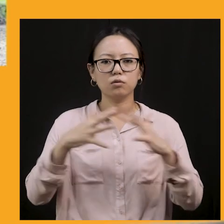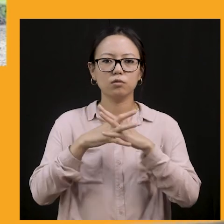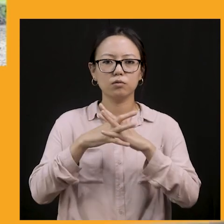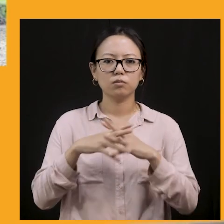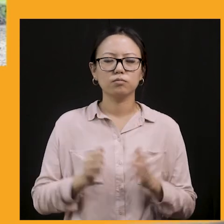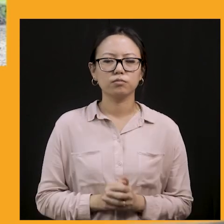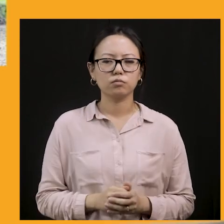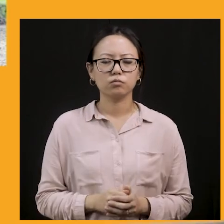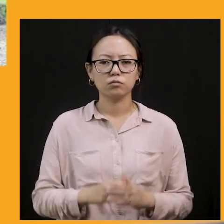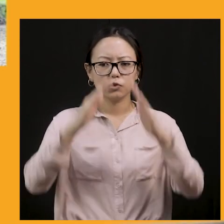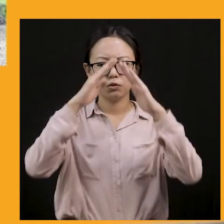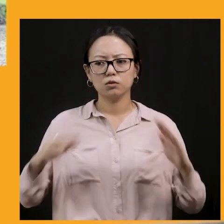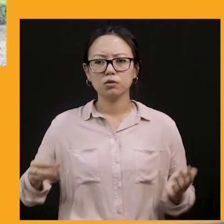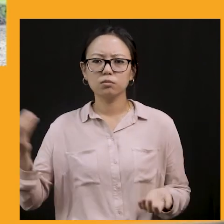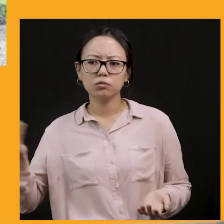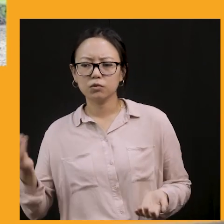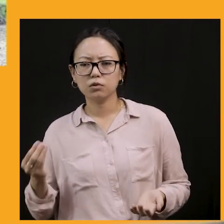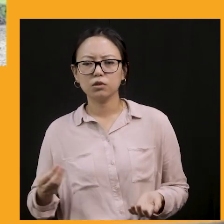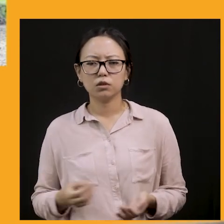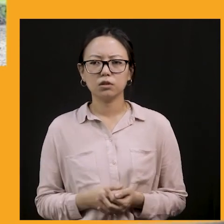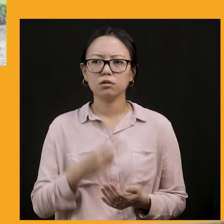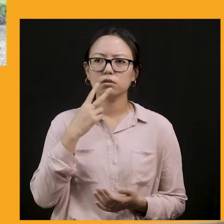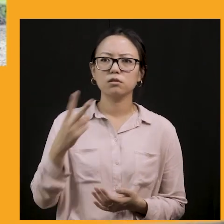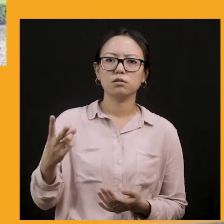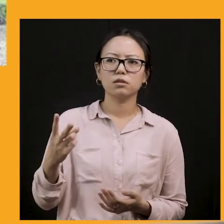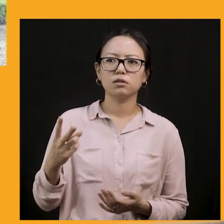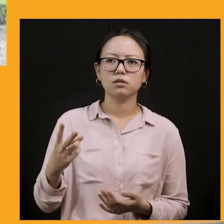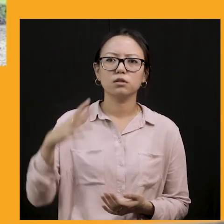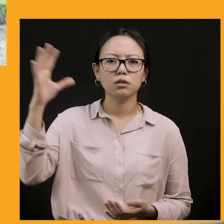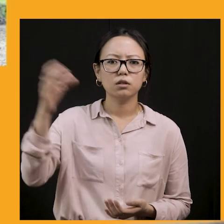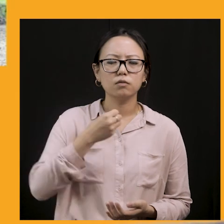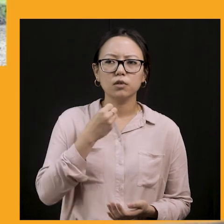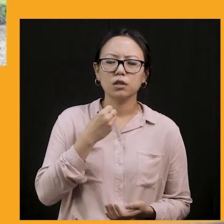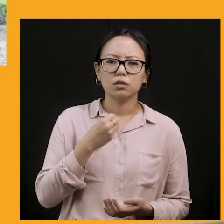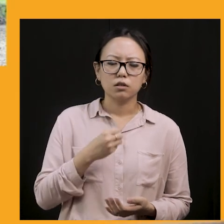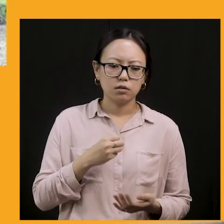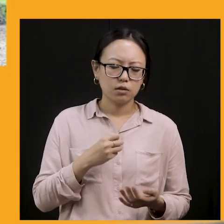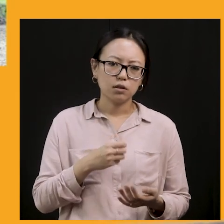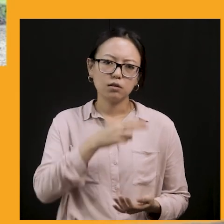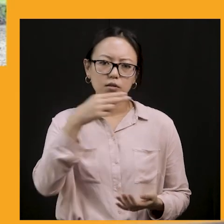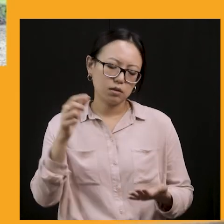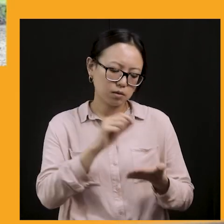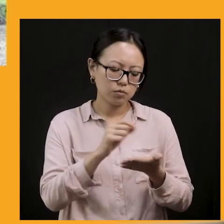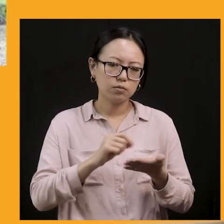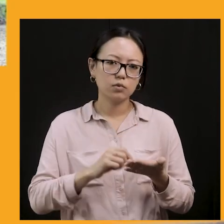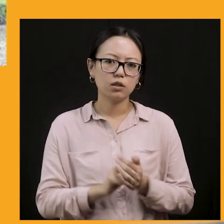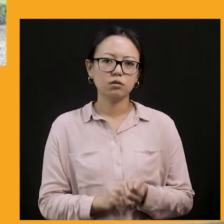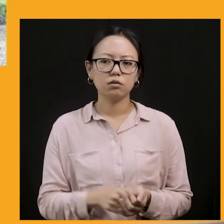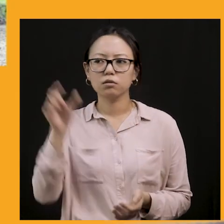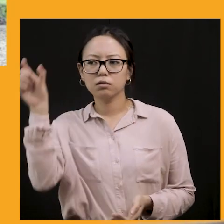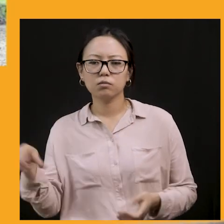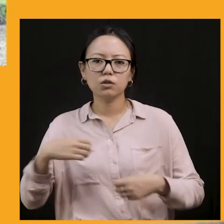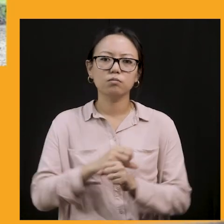neighborhood and list down all the things that you find and differentiate them